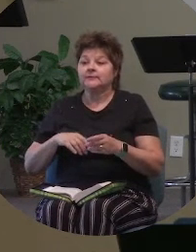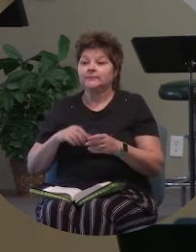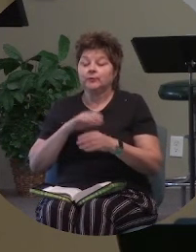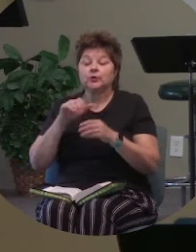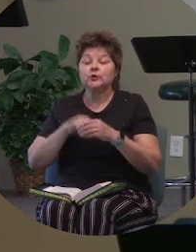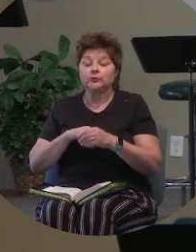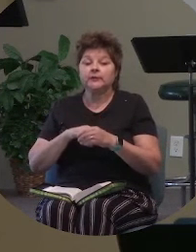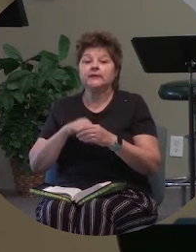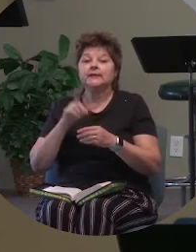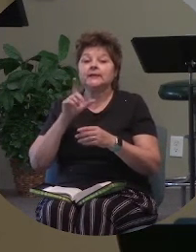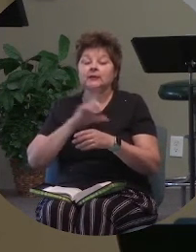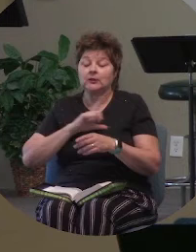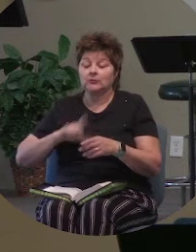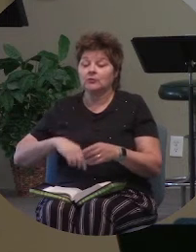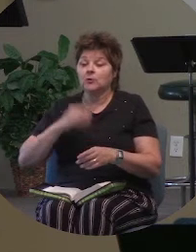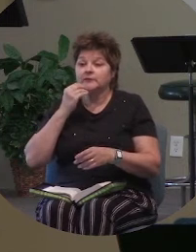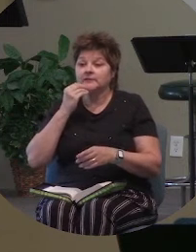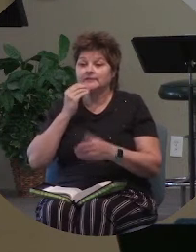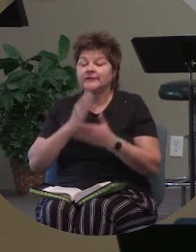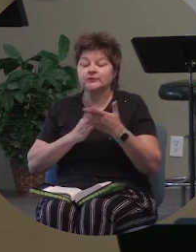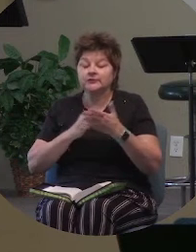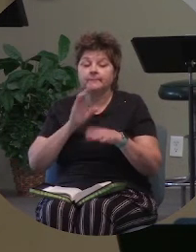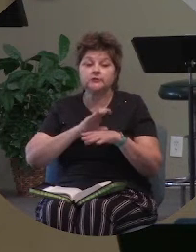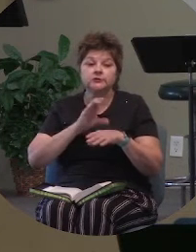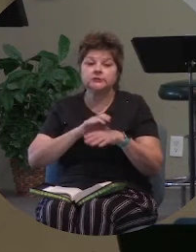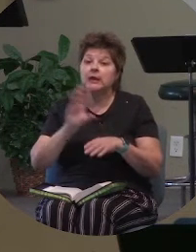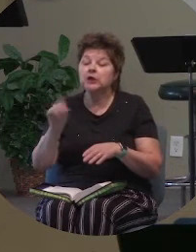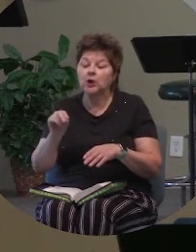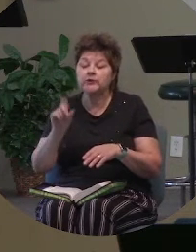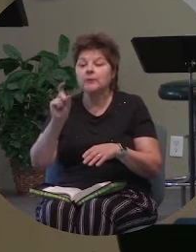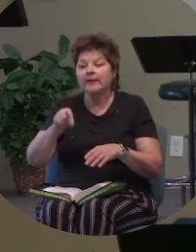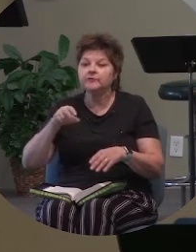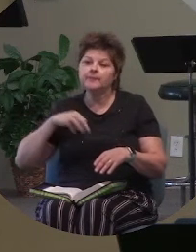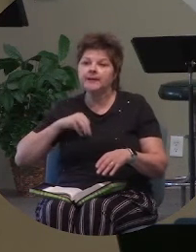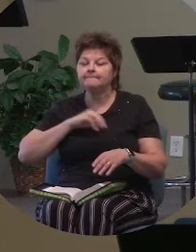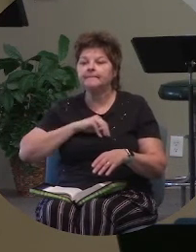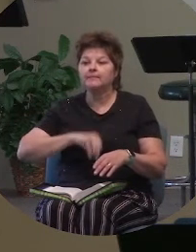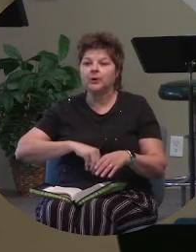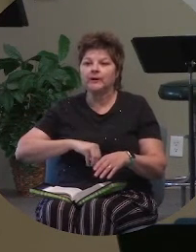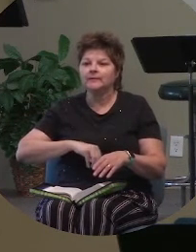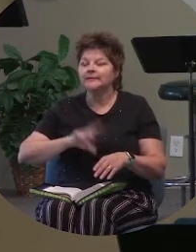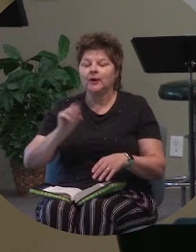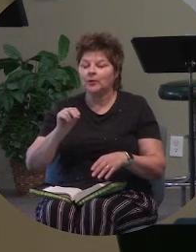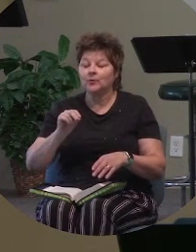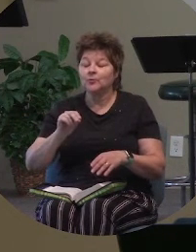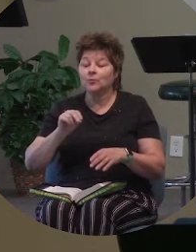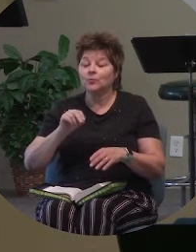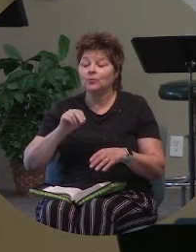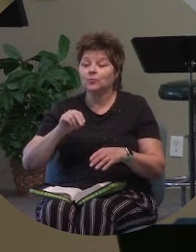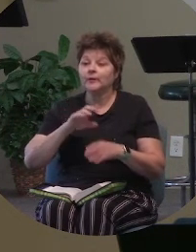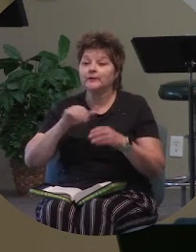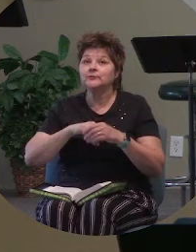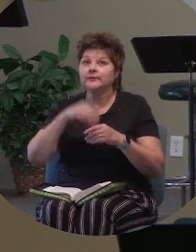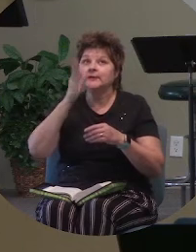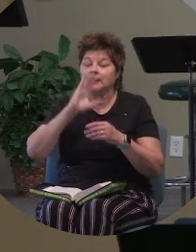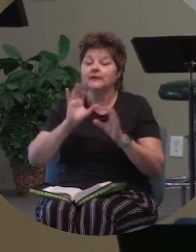are some churches that say, no, you have to be a member. No, we're a member of God's family. We do have church